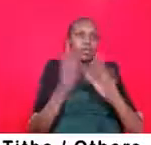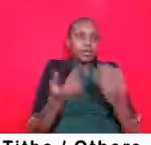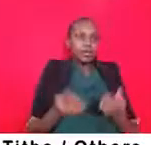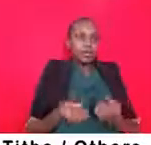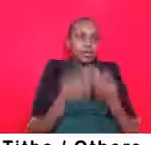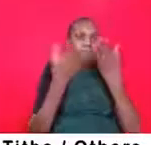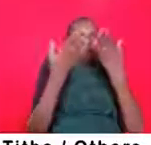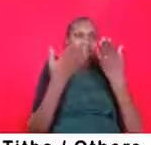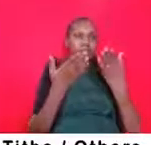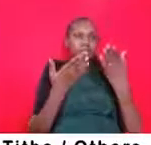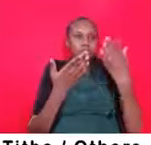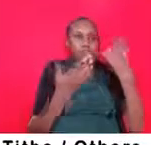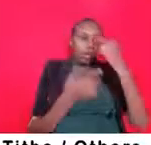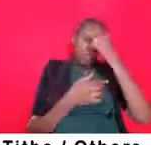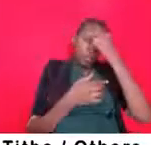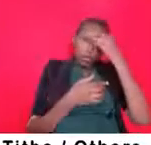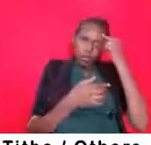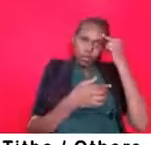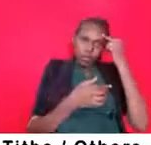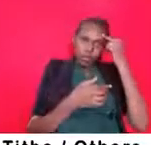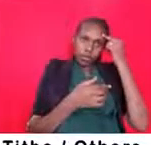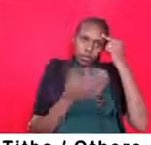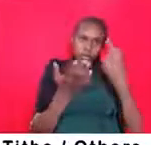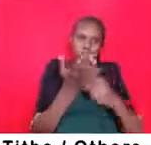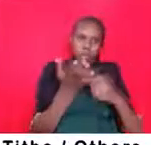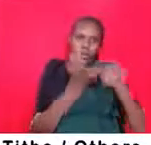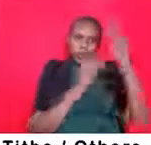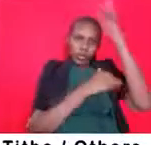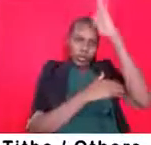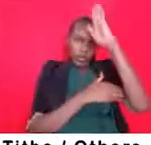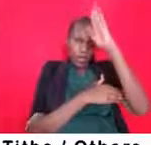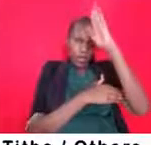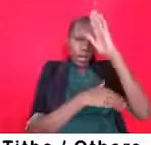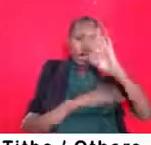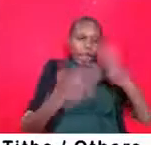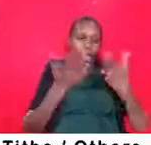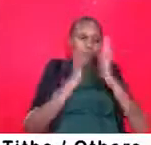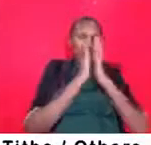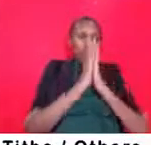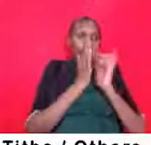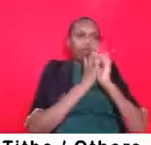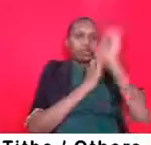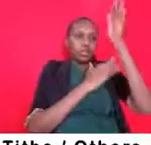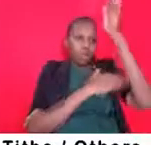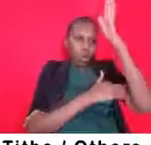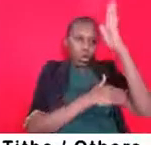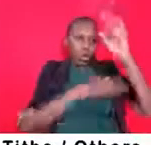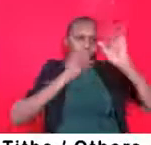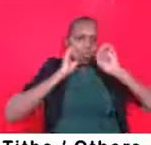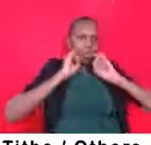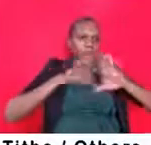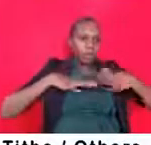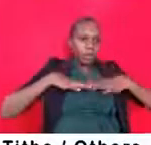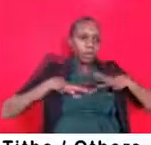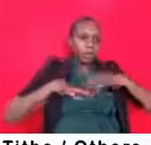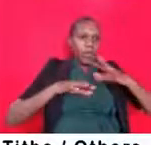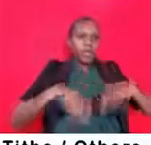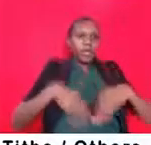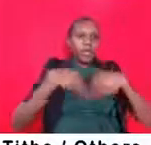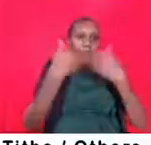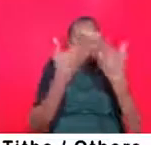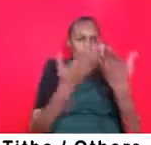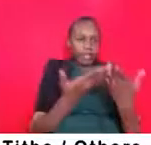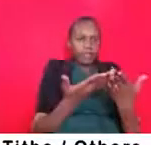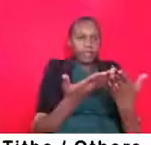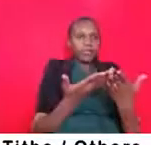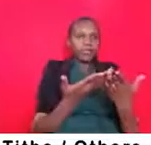sacrifice to the cause of your gospel, dear Lord. How we pray that you are going to bless those who are going to stretch